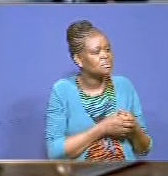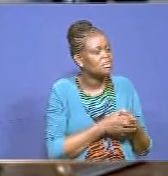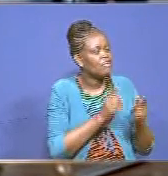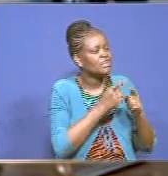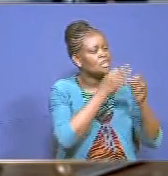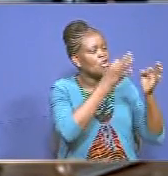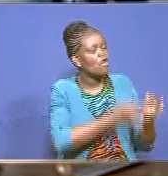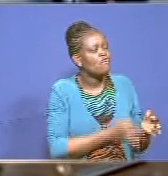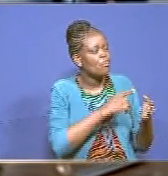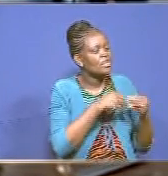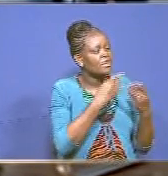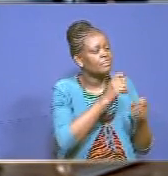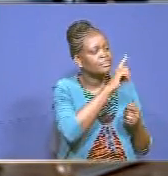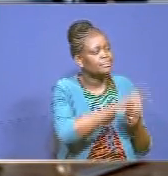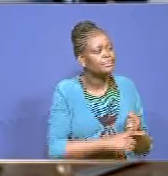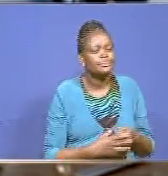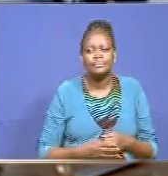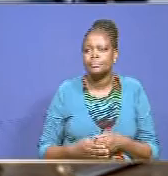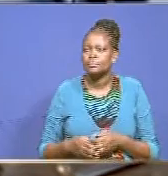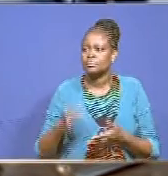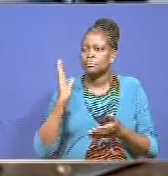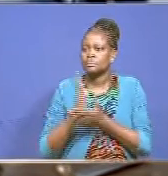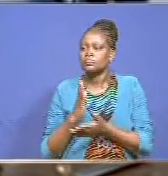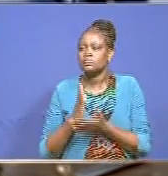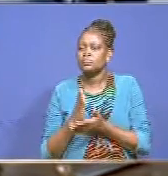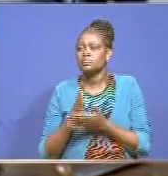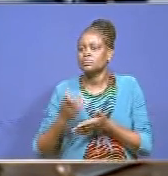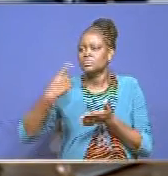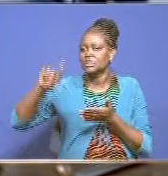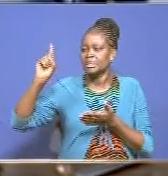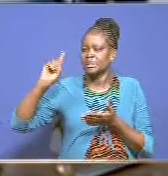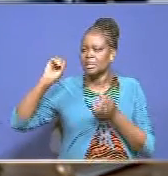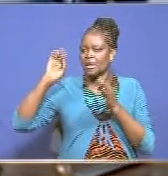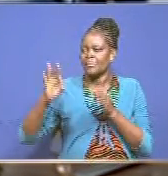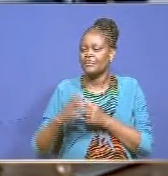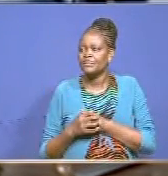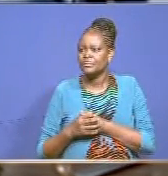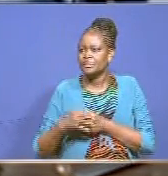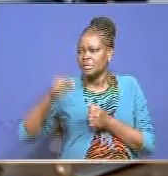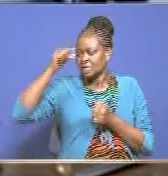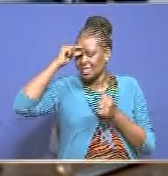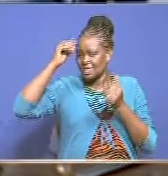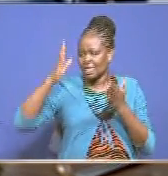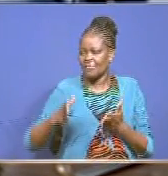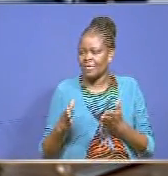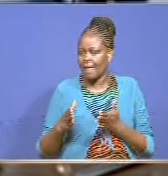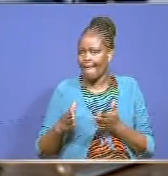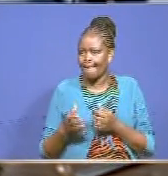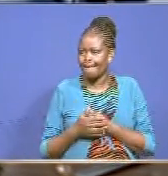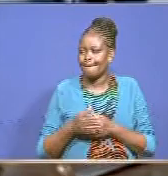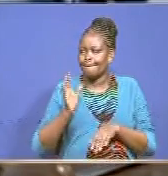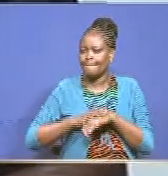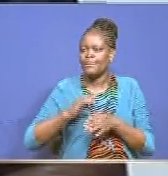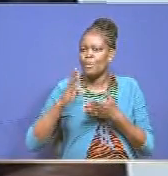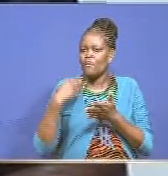for what we are giving them? Absolutely. It would be right if the governors get more